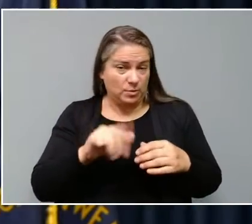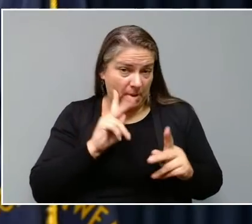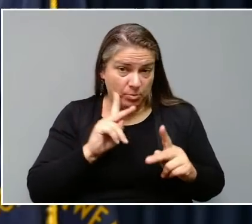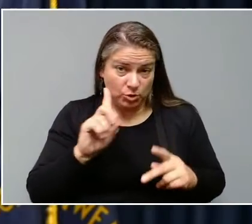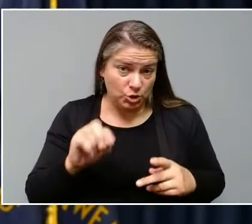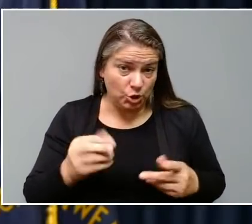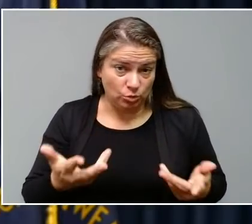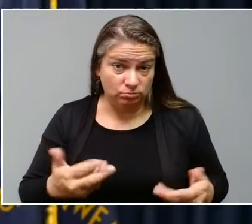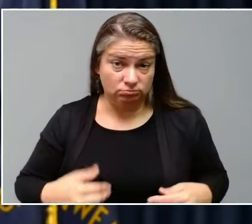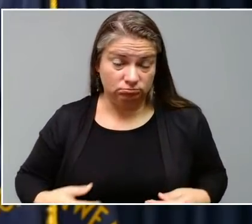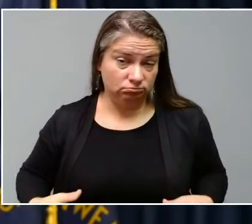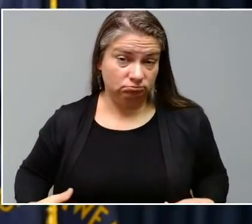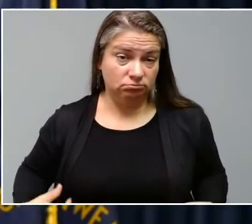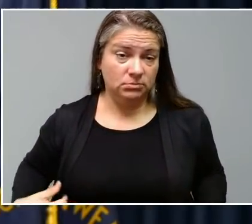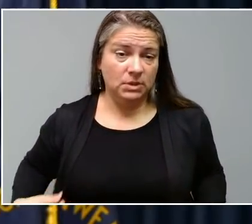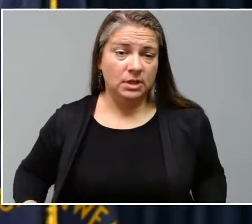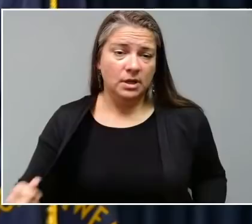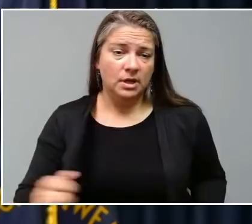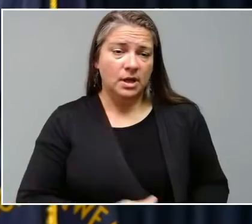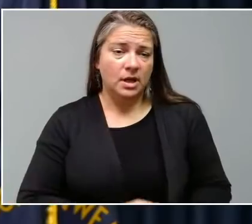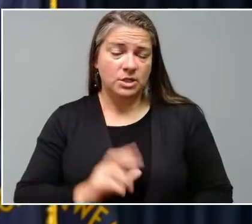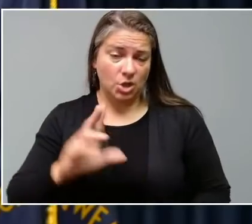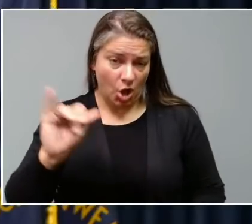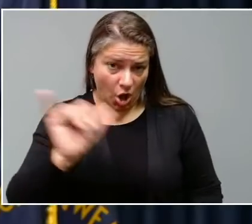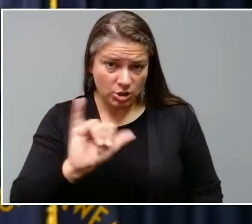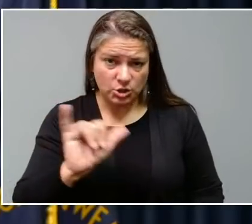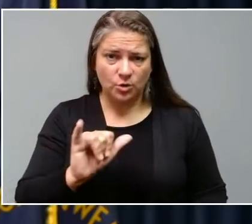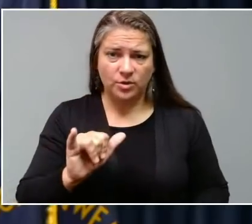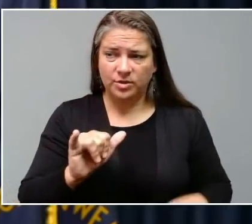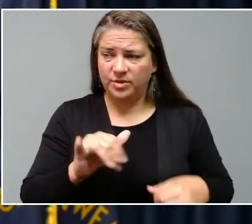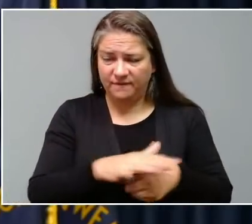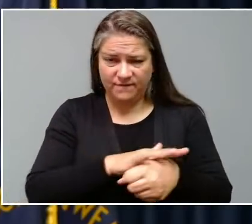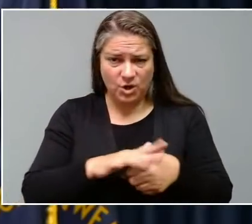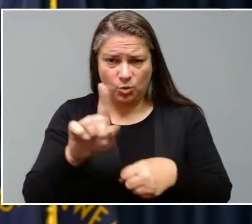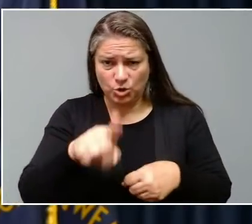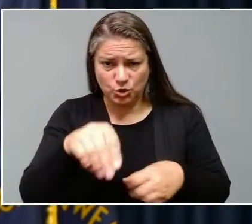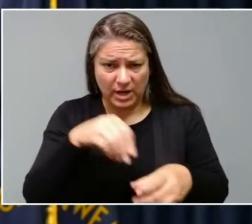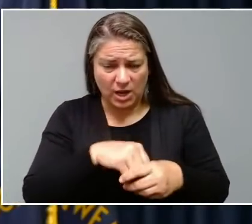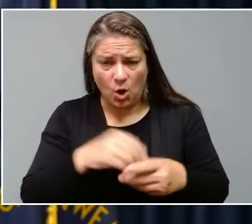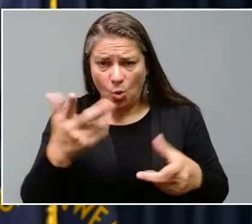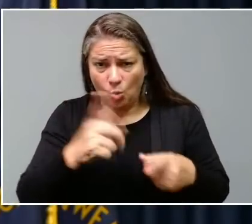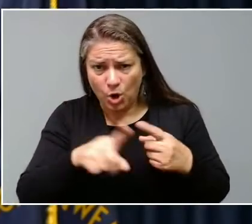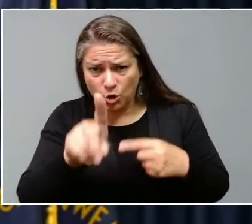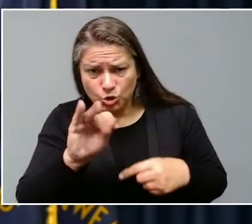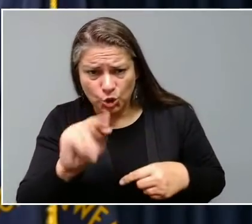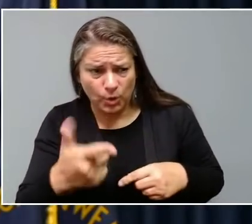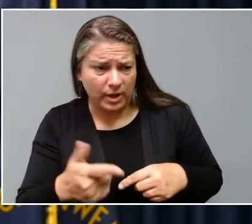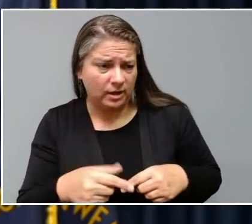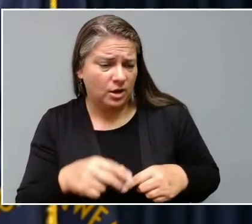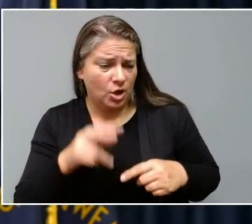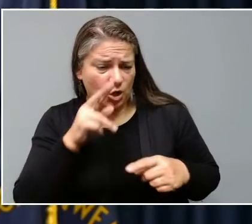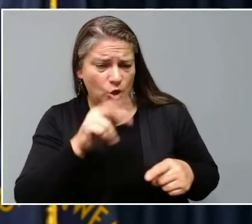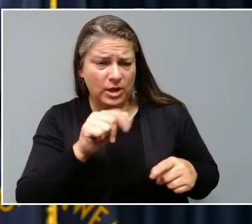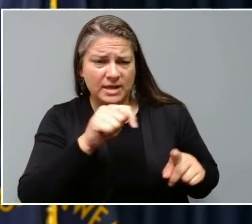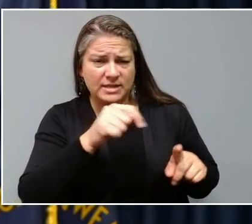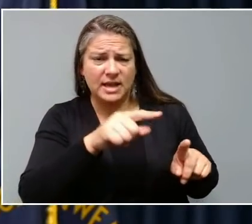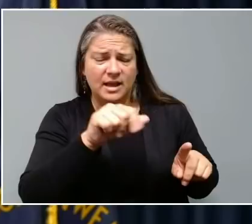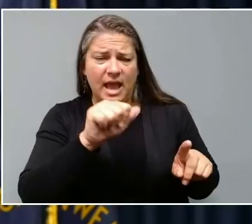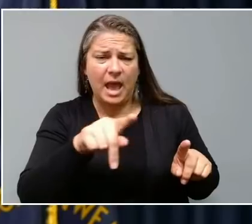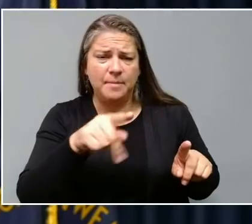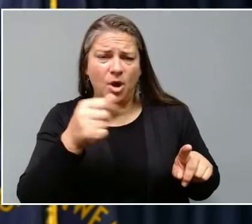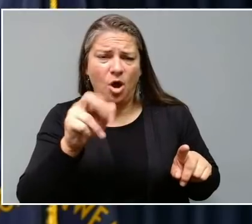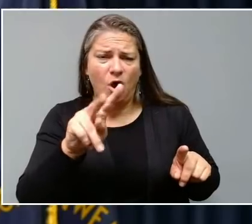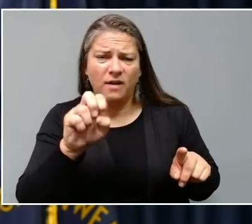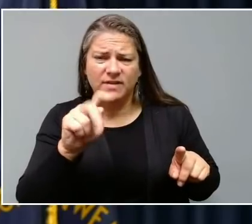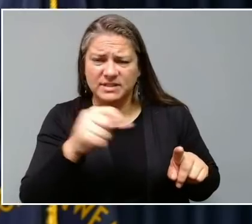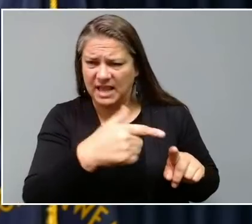the most. It's also the field that you're in, what you're doing. You look at App Harvest, and they had almost 6